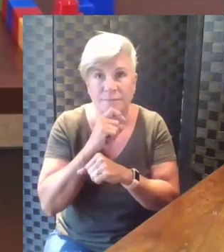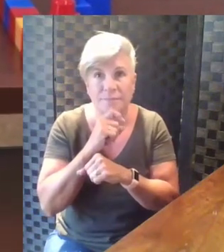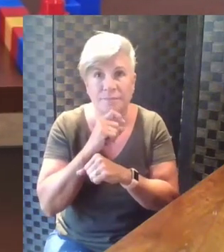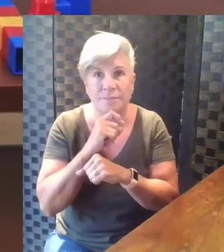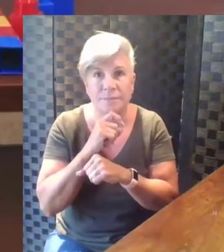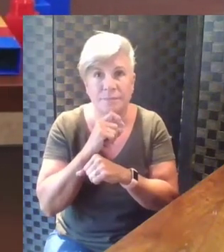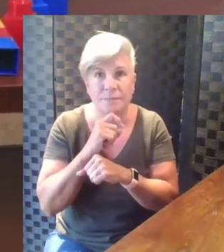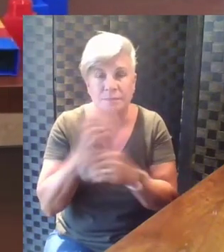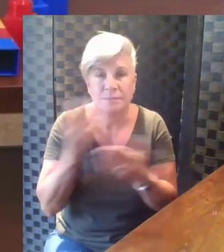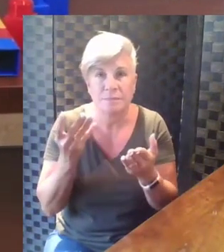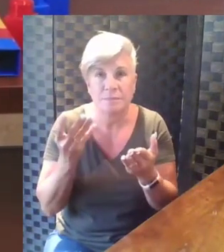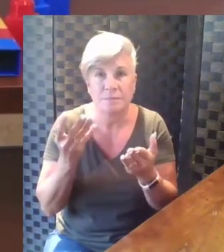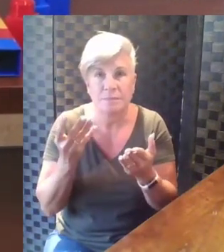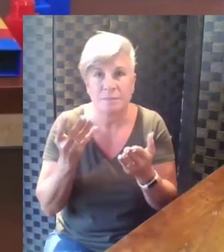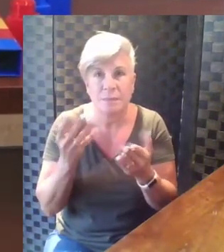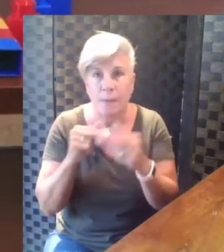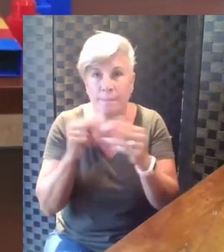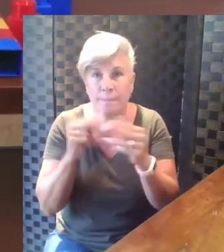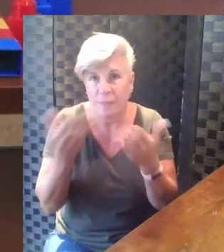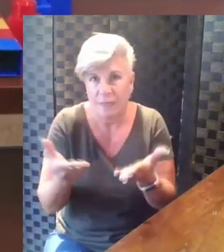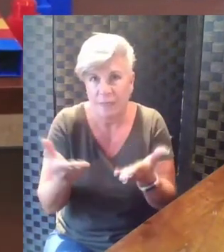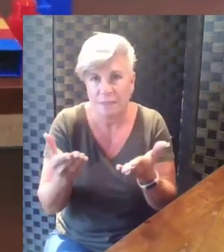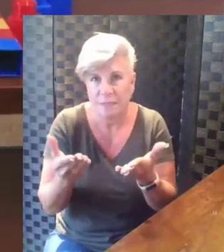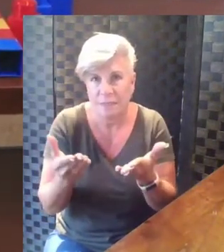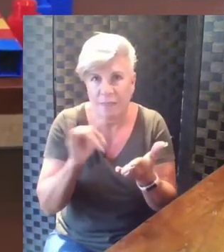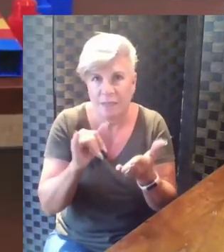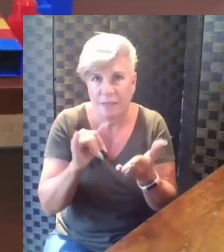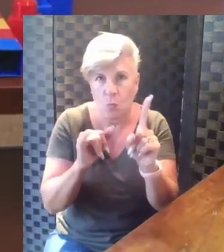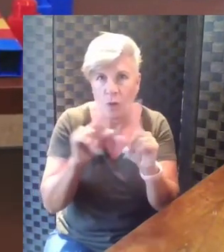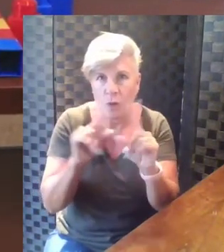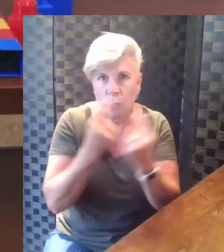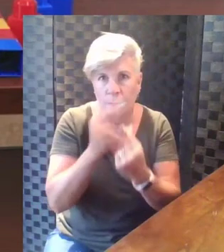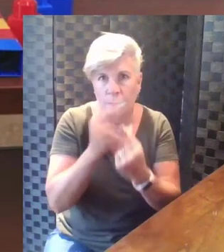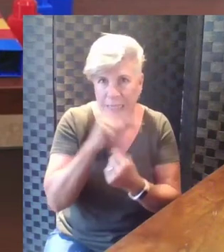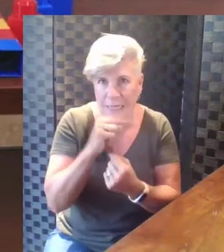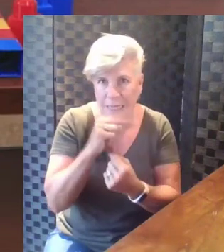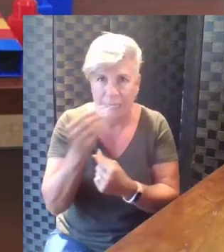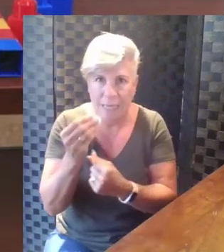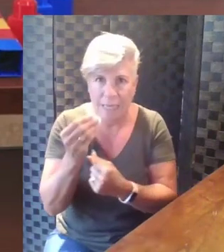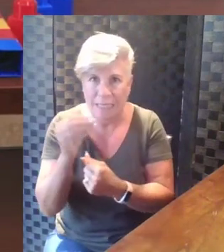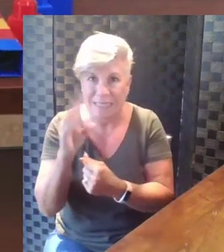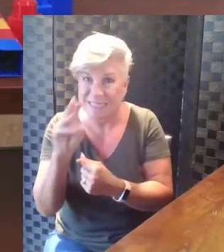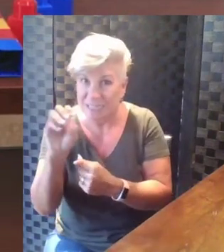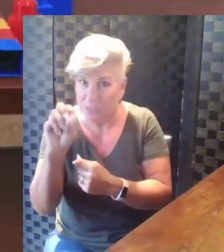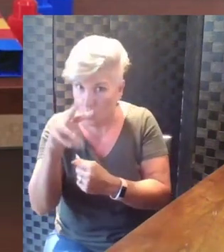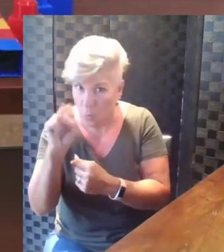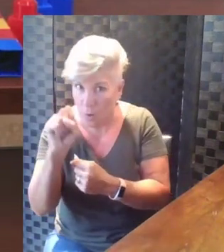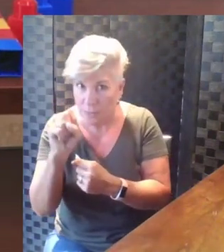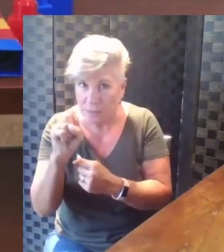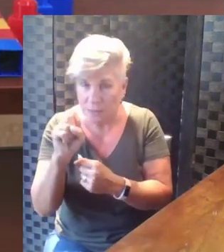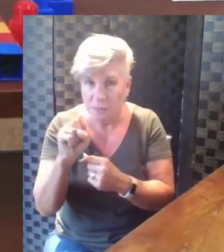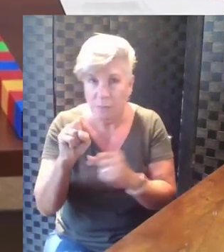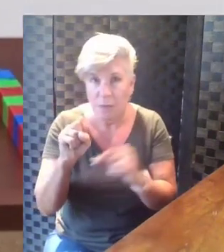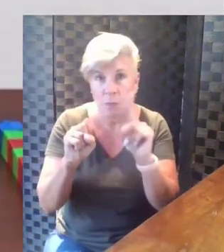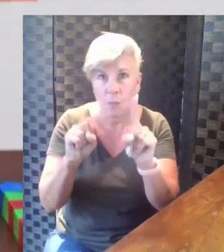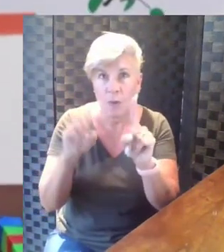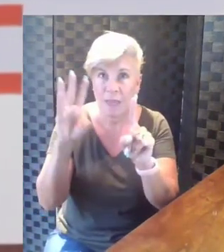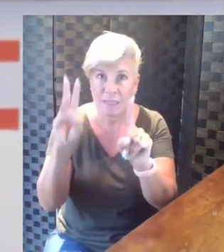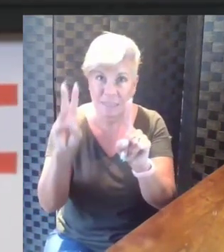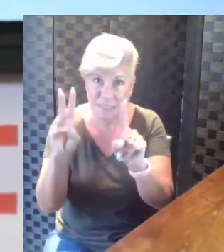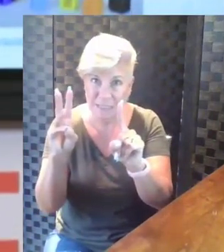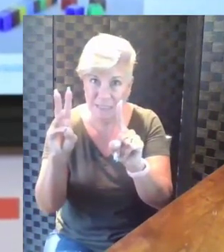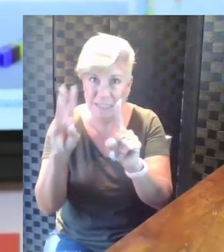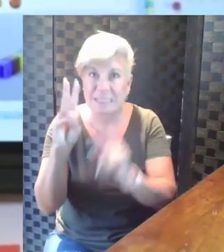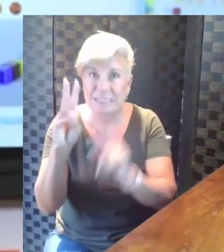build this. So that's 1 group of 10 and 6 extra ones, so that would look like